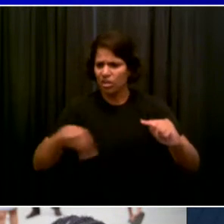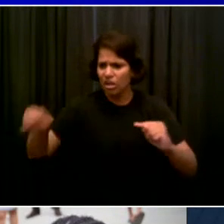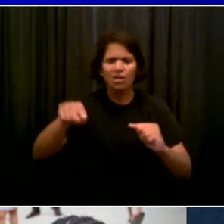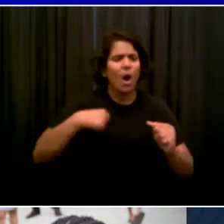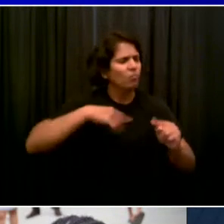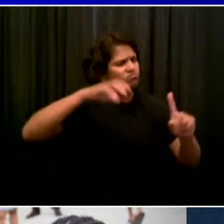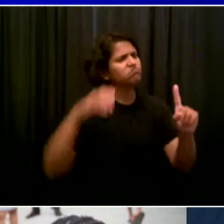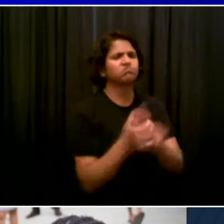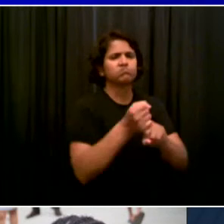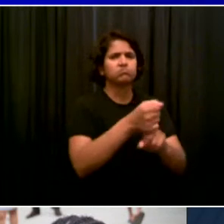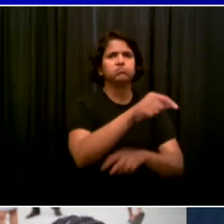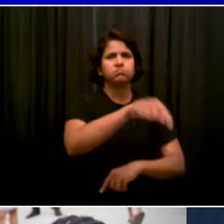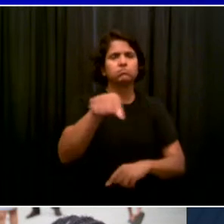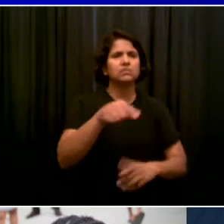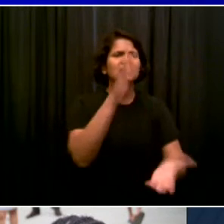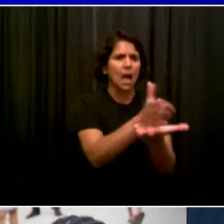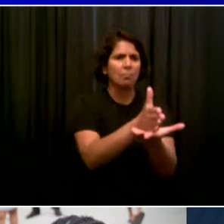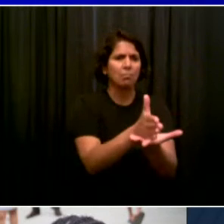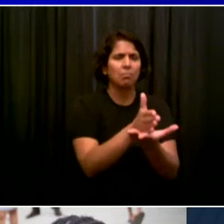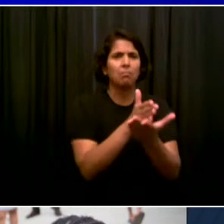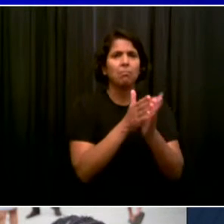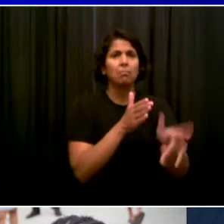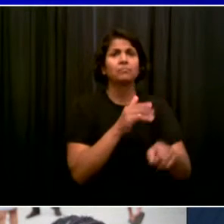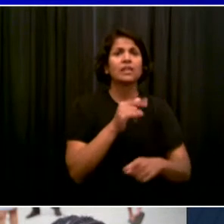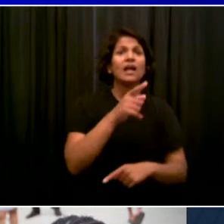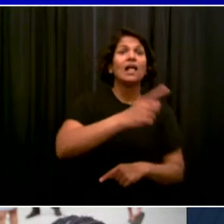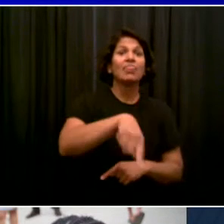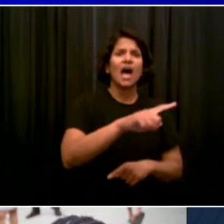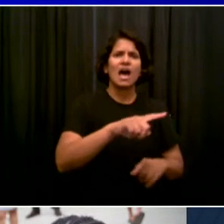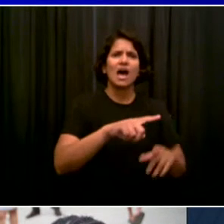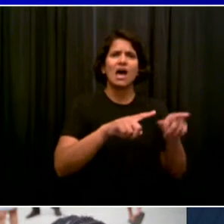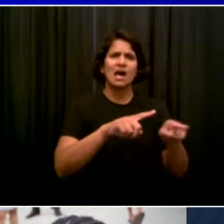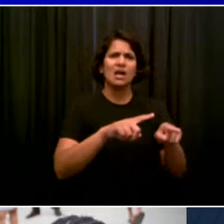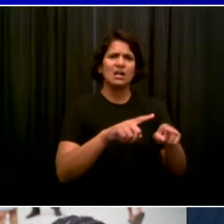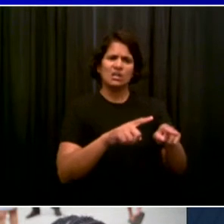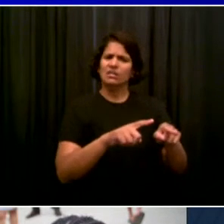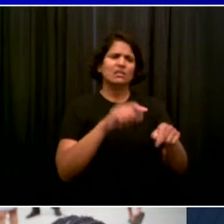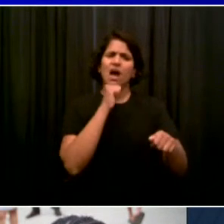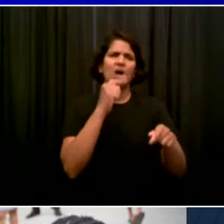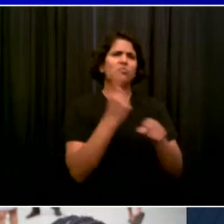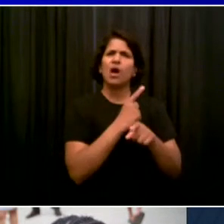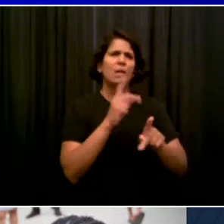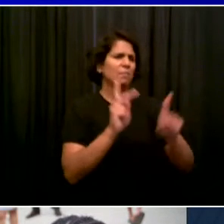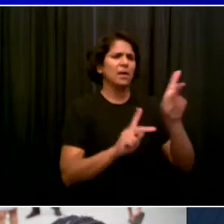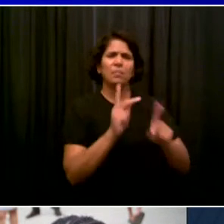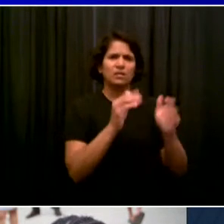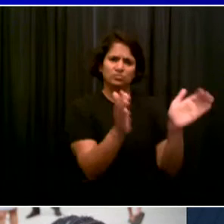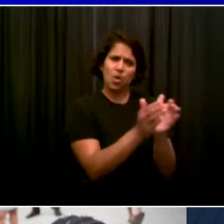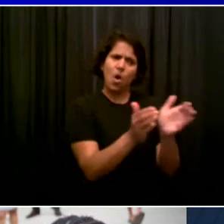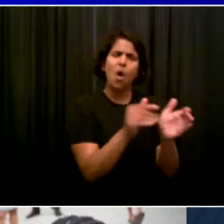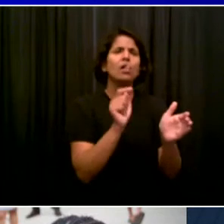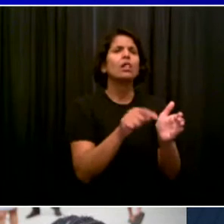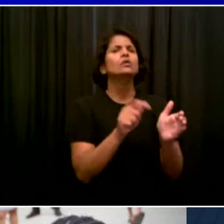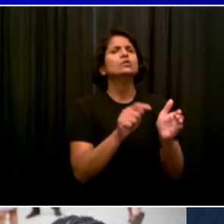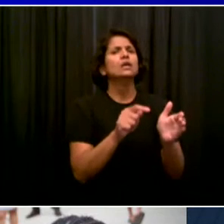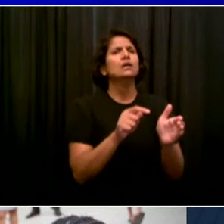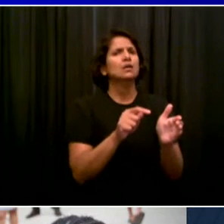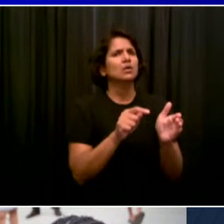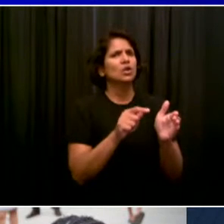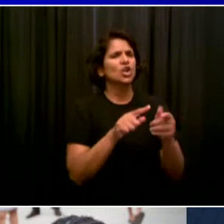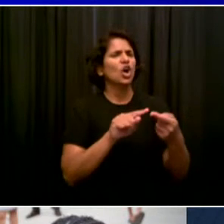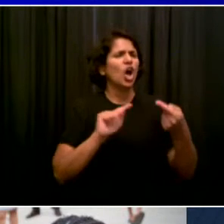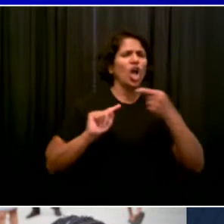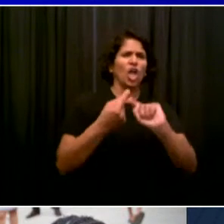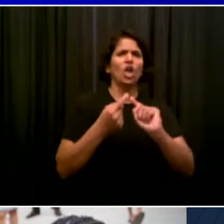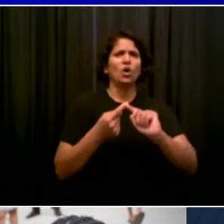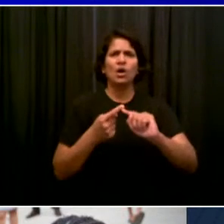the life of their neighbors and their community. It is not acceptable. It does not define that neighborhood in the Bronx or any other part of this city, and we